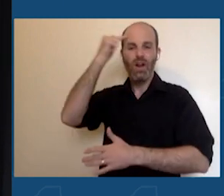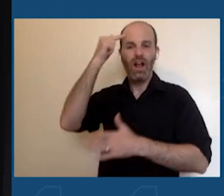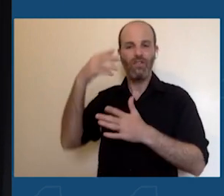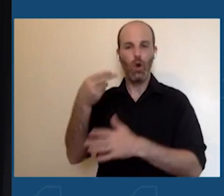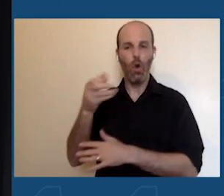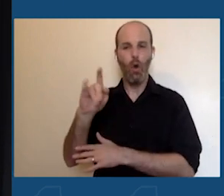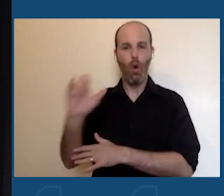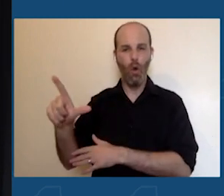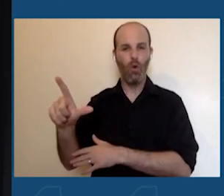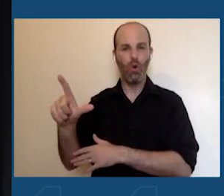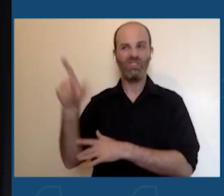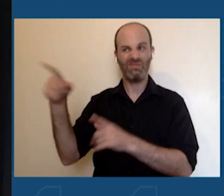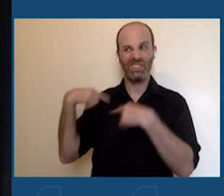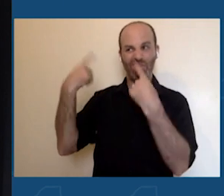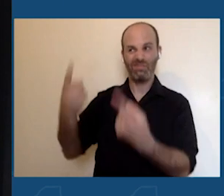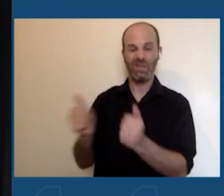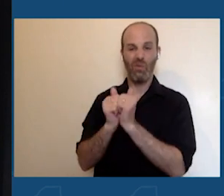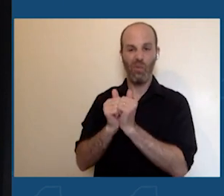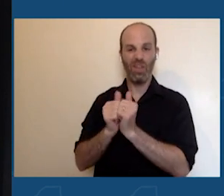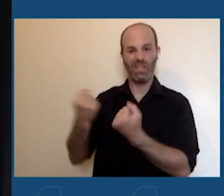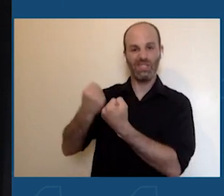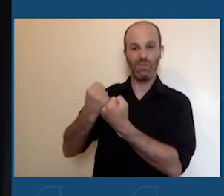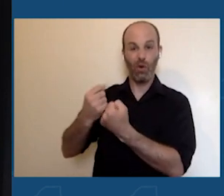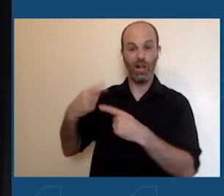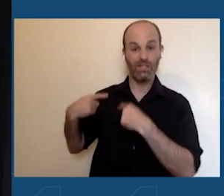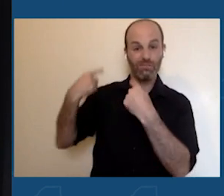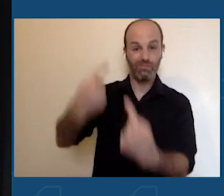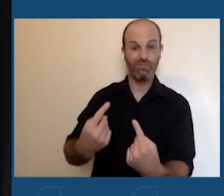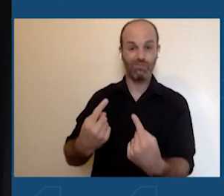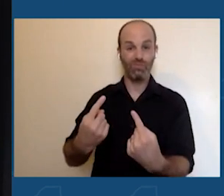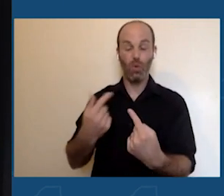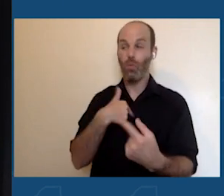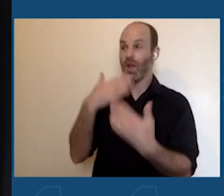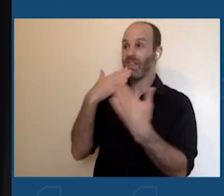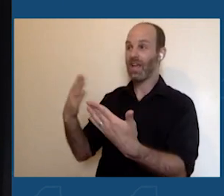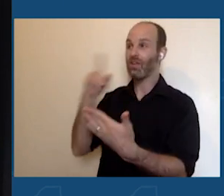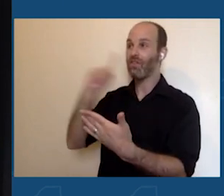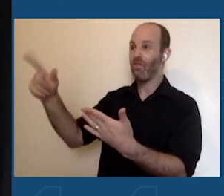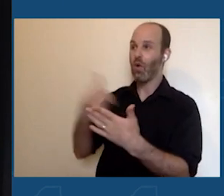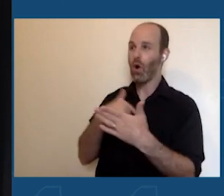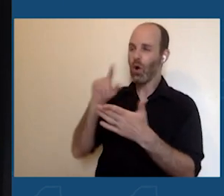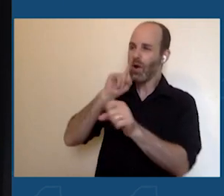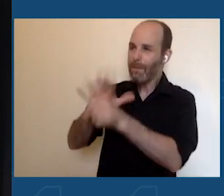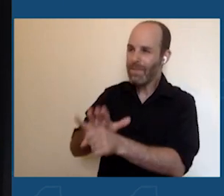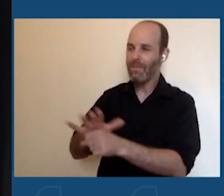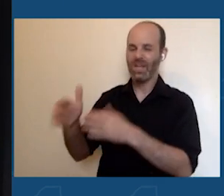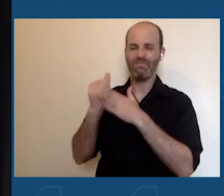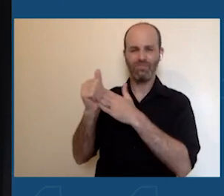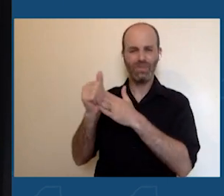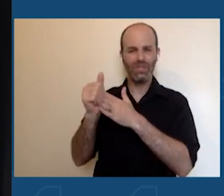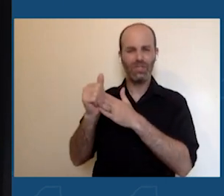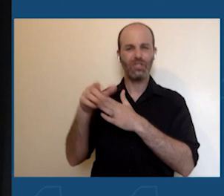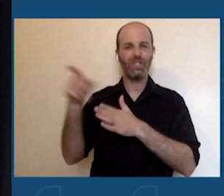Suffolk County Water Authority thank her for her commitment, her continued leadership in making drinking water a